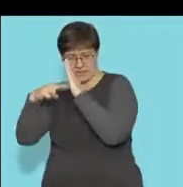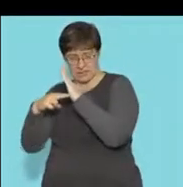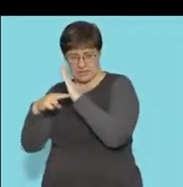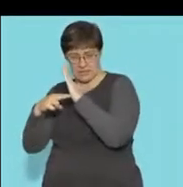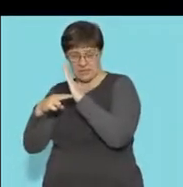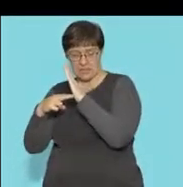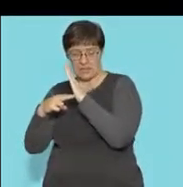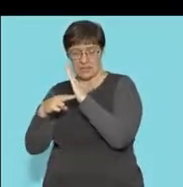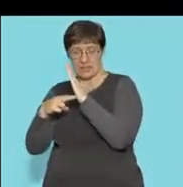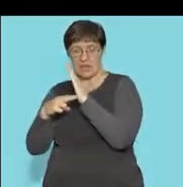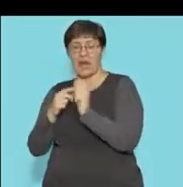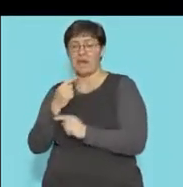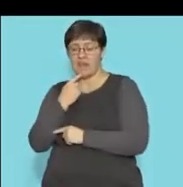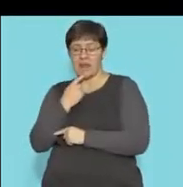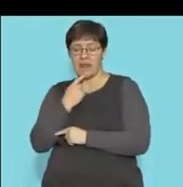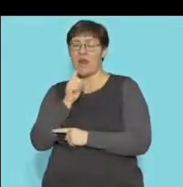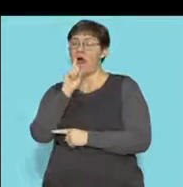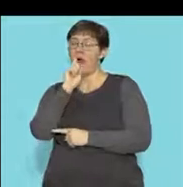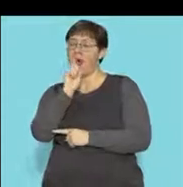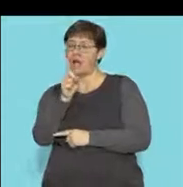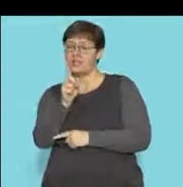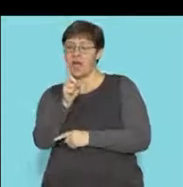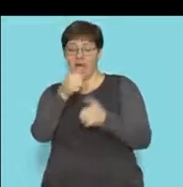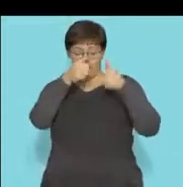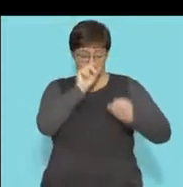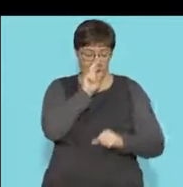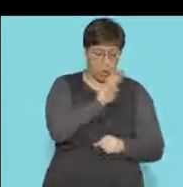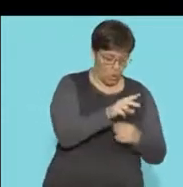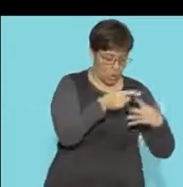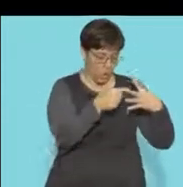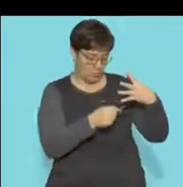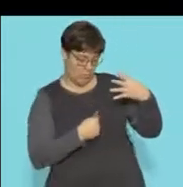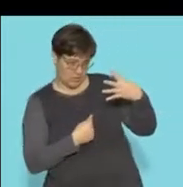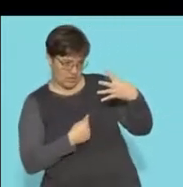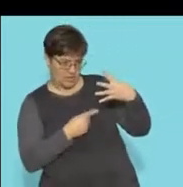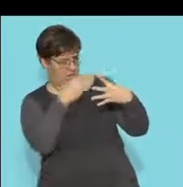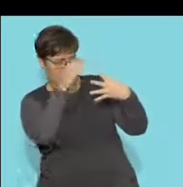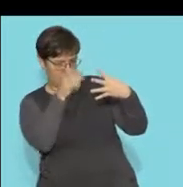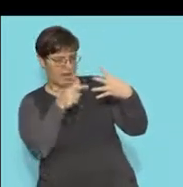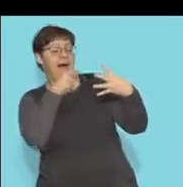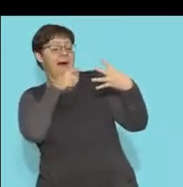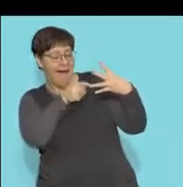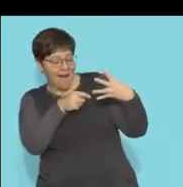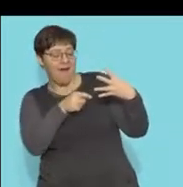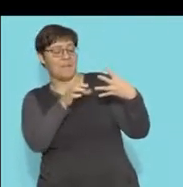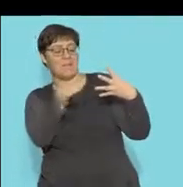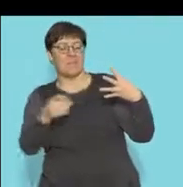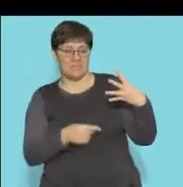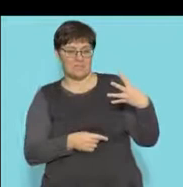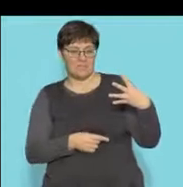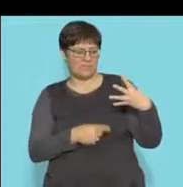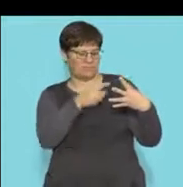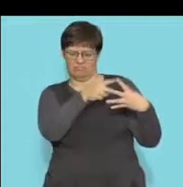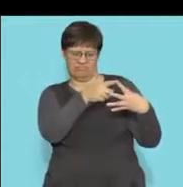answer it before you look at the options. You're then going to eliminate the options that strike you